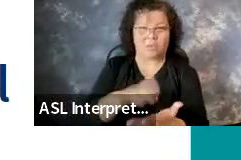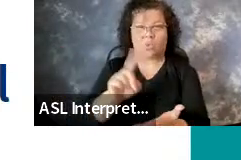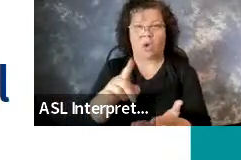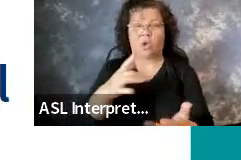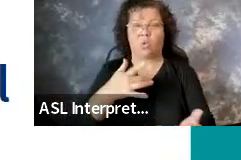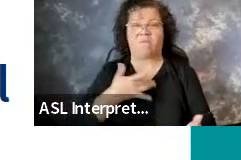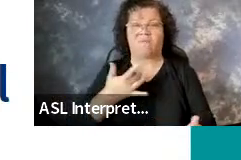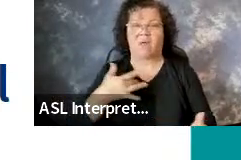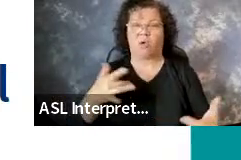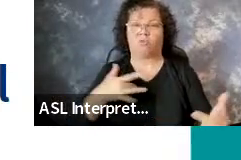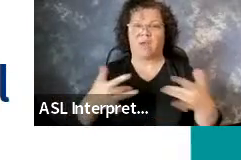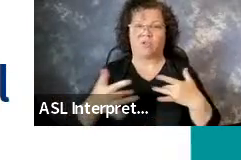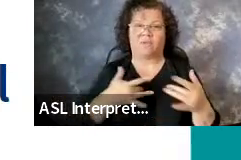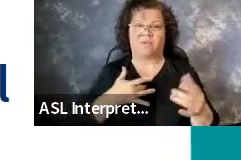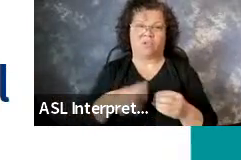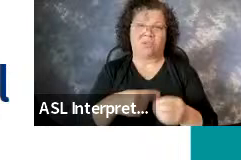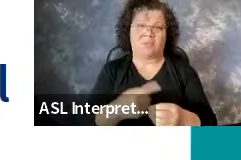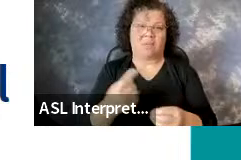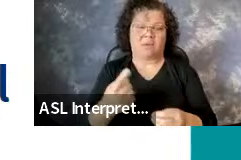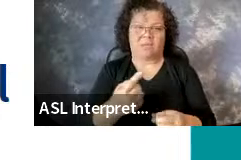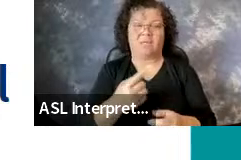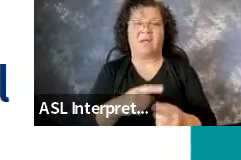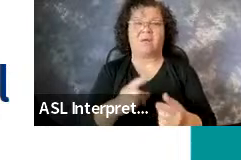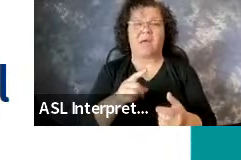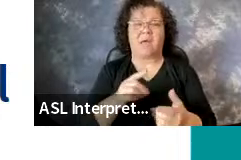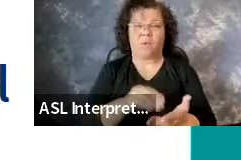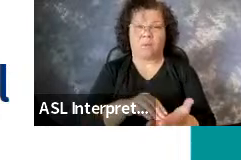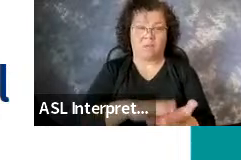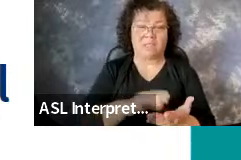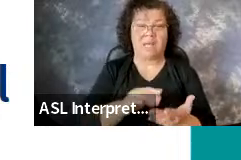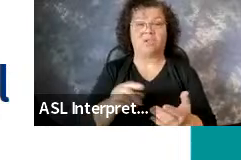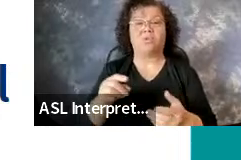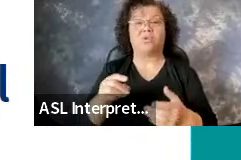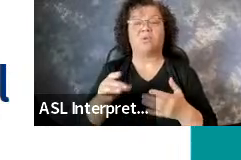record that goes on to leadership as they make their decisions.